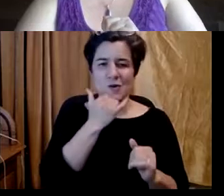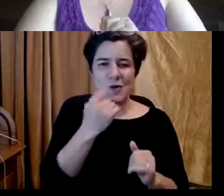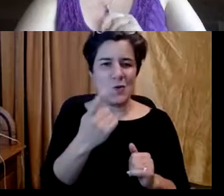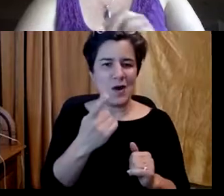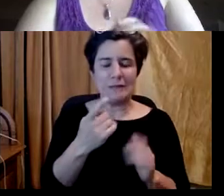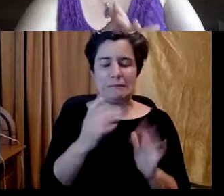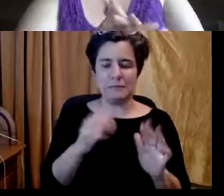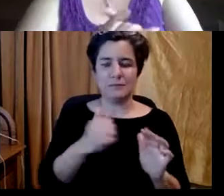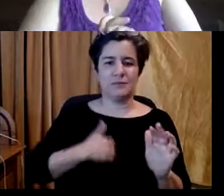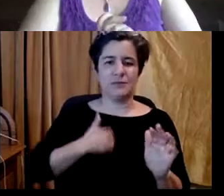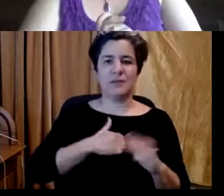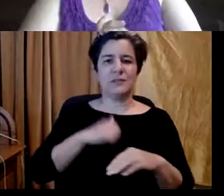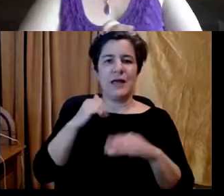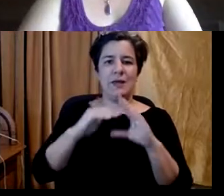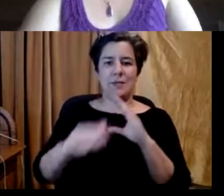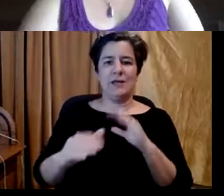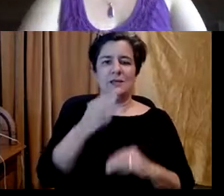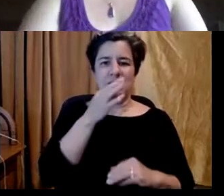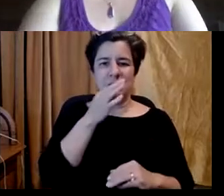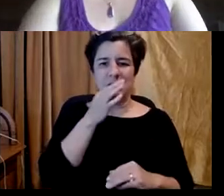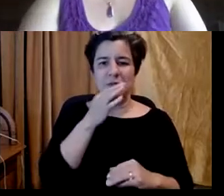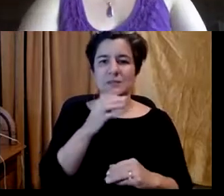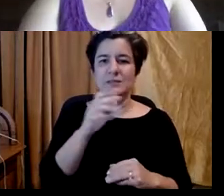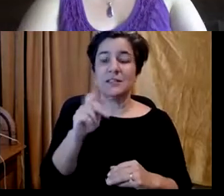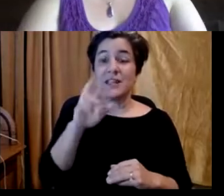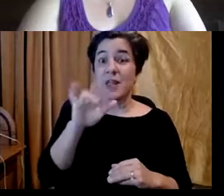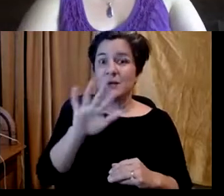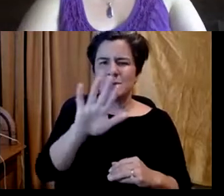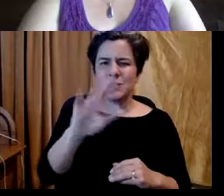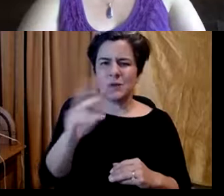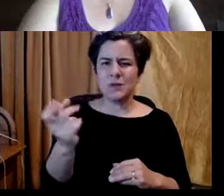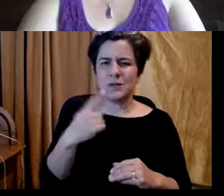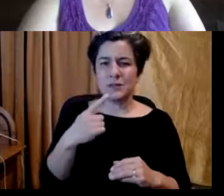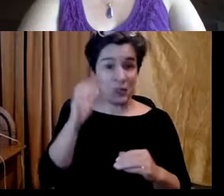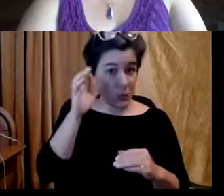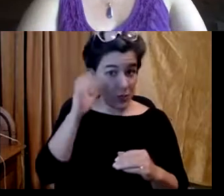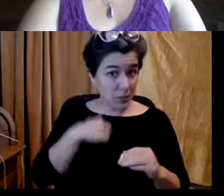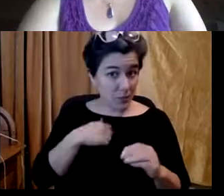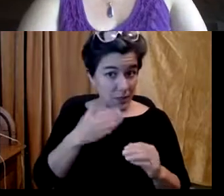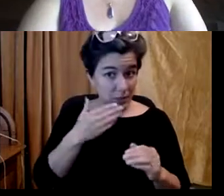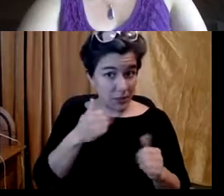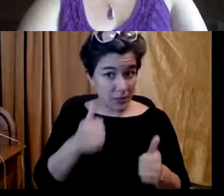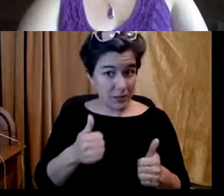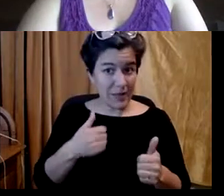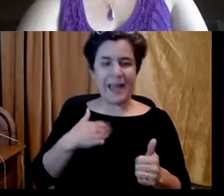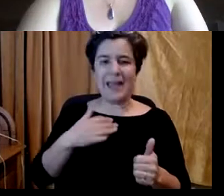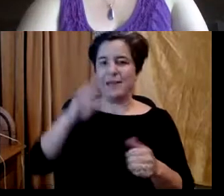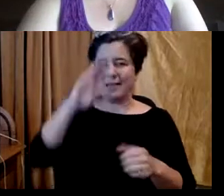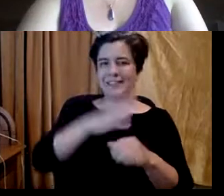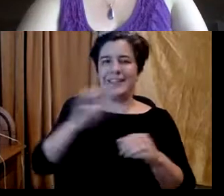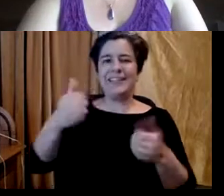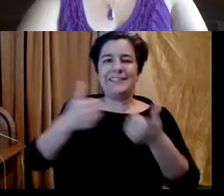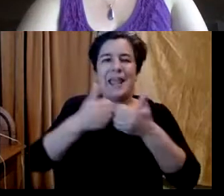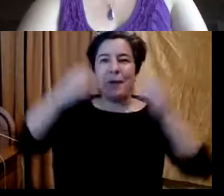shortly to each of you. All right, Carrie, what is your question? Can you guys hear me well? I have on my son's gaming headset.